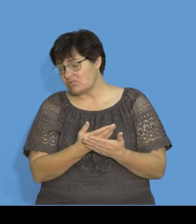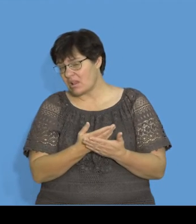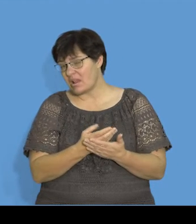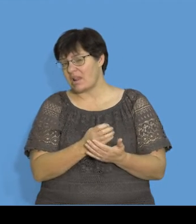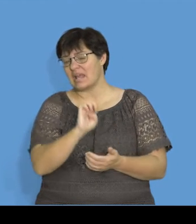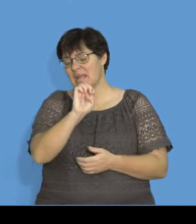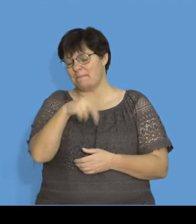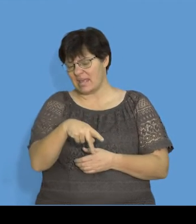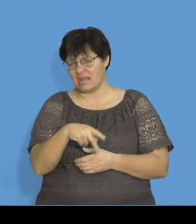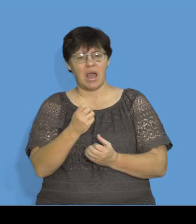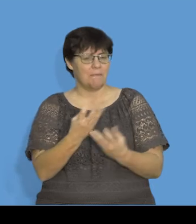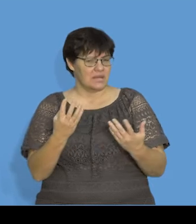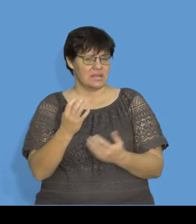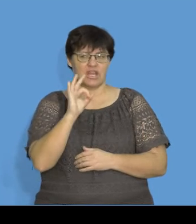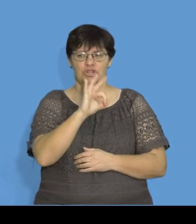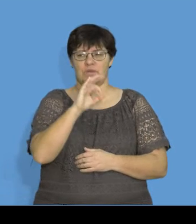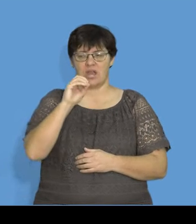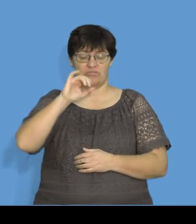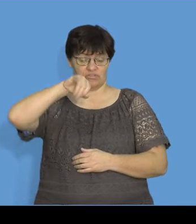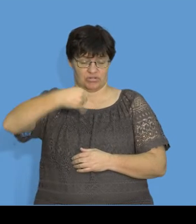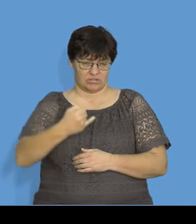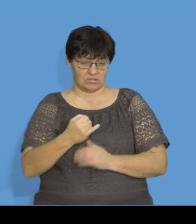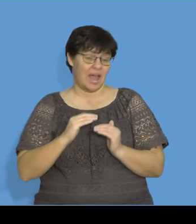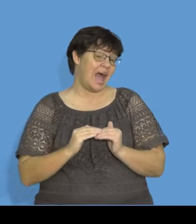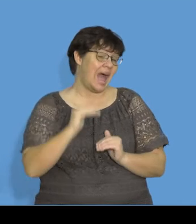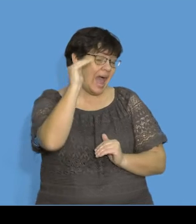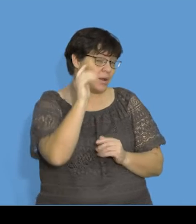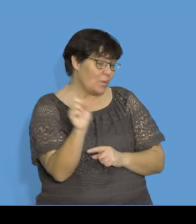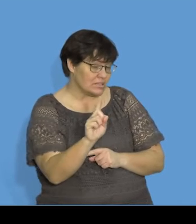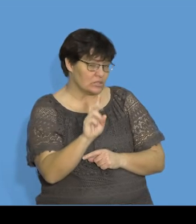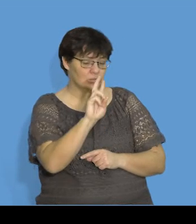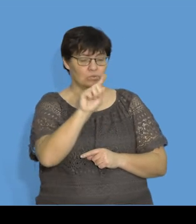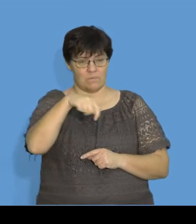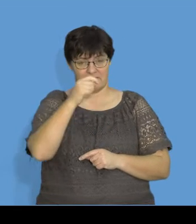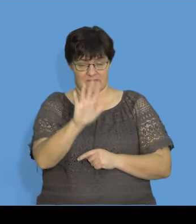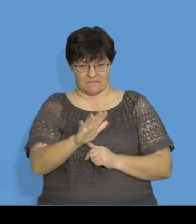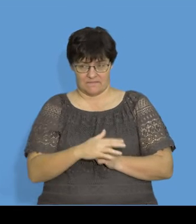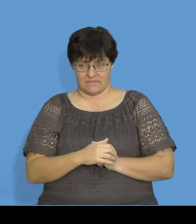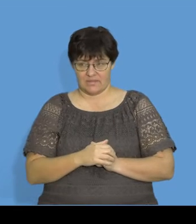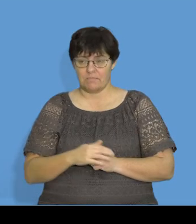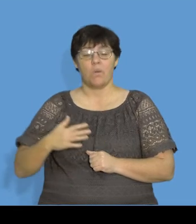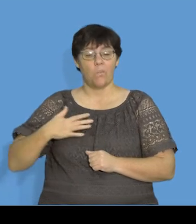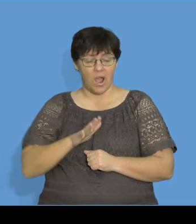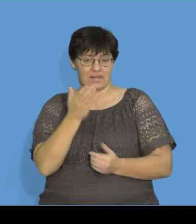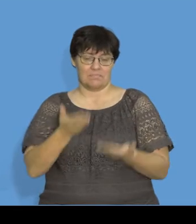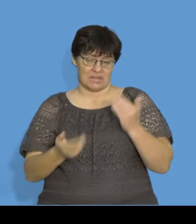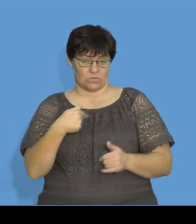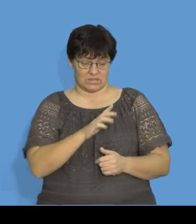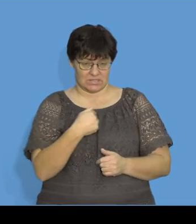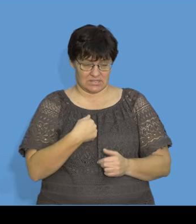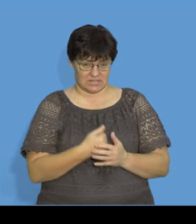of 300 joules at a height of 2.5, and I want the mass.